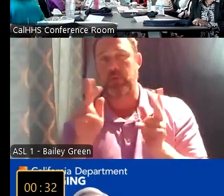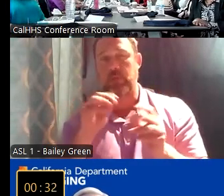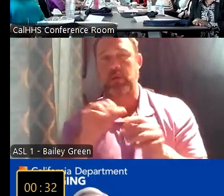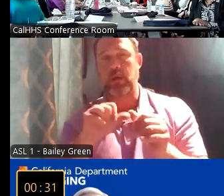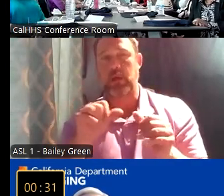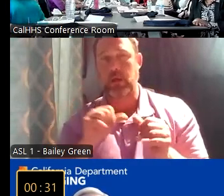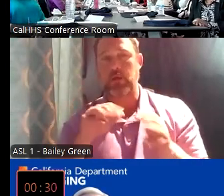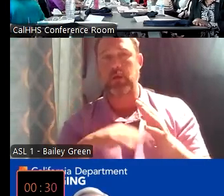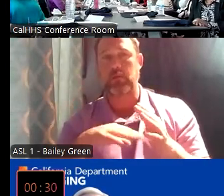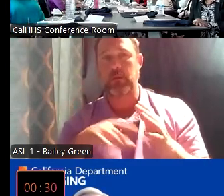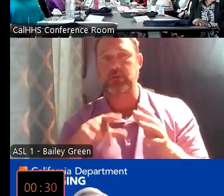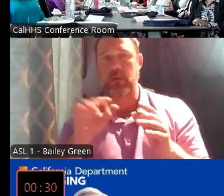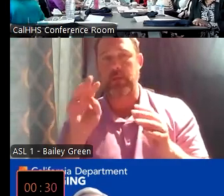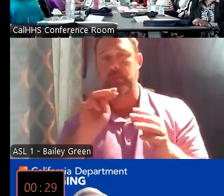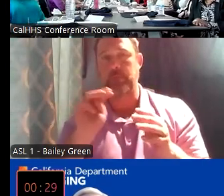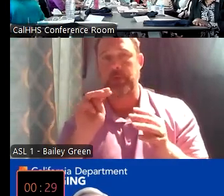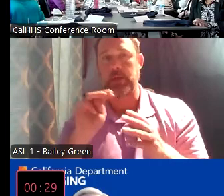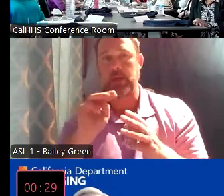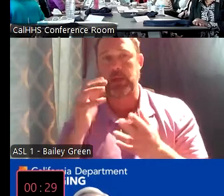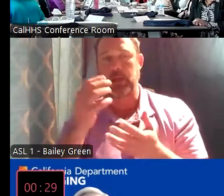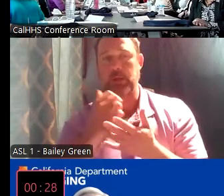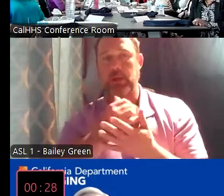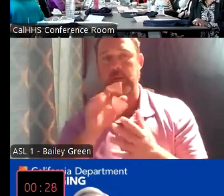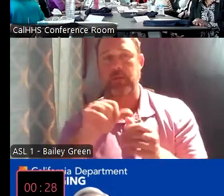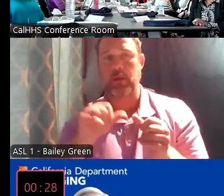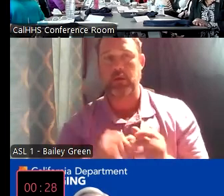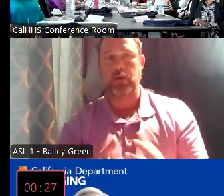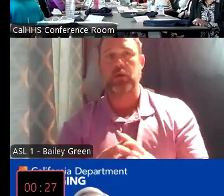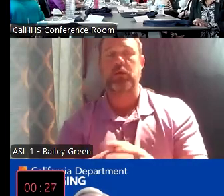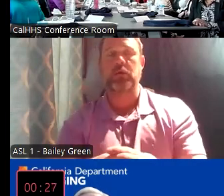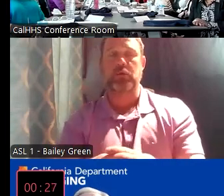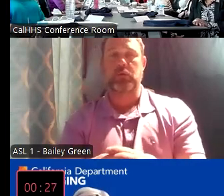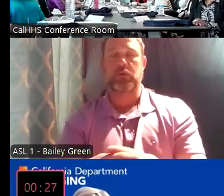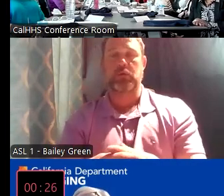area based upon the median income of that area?